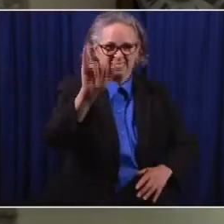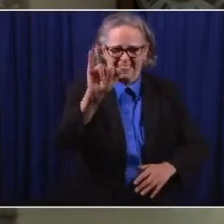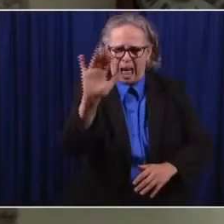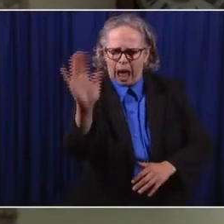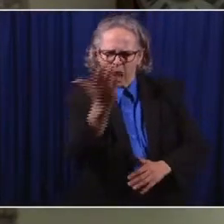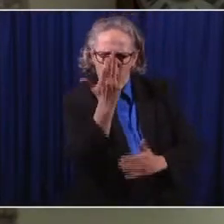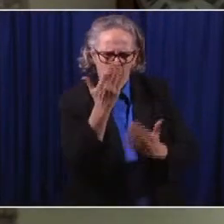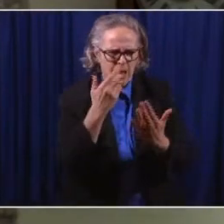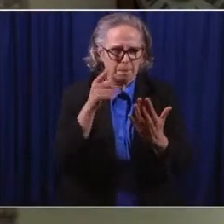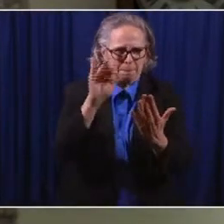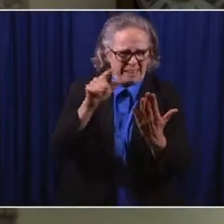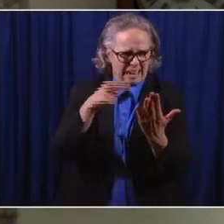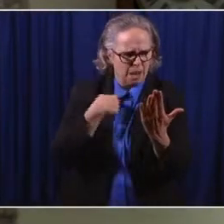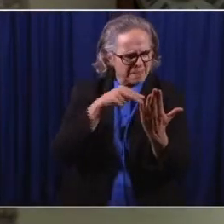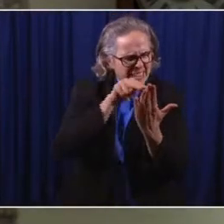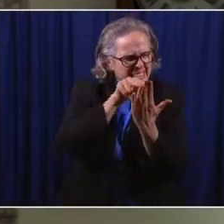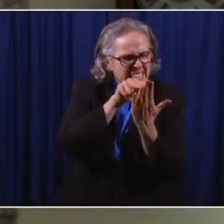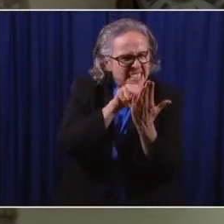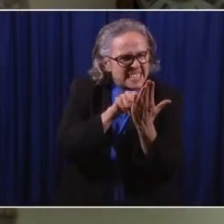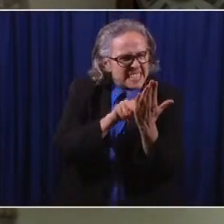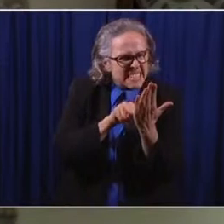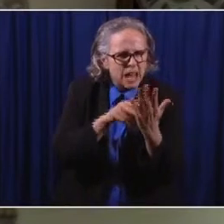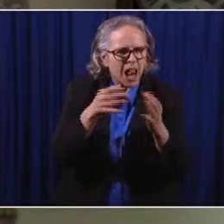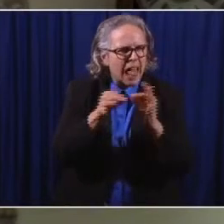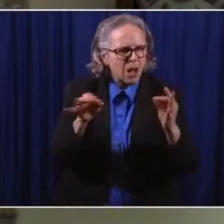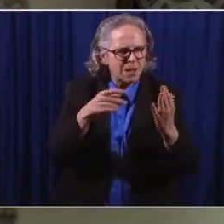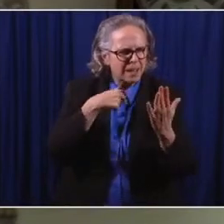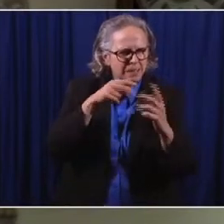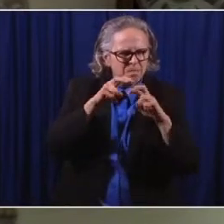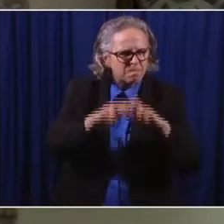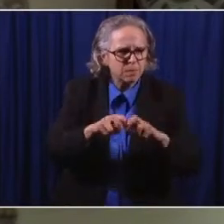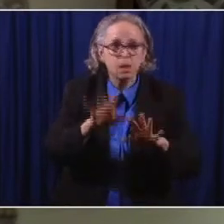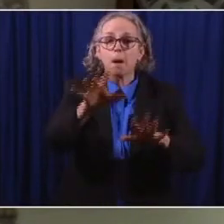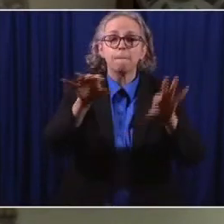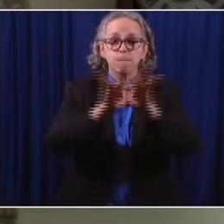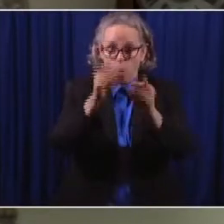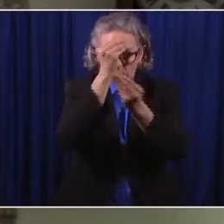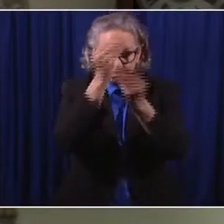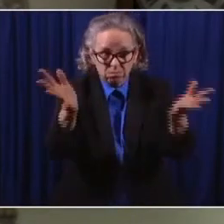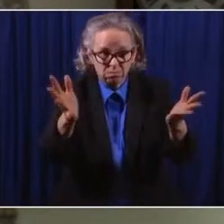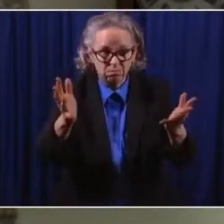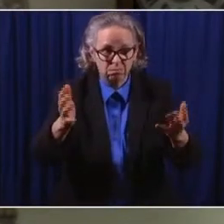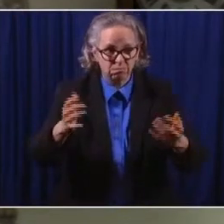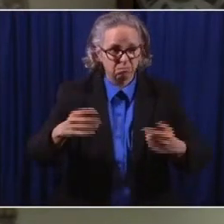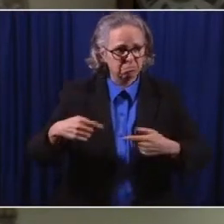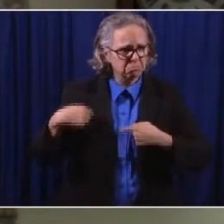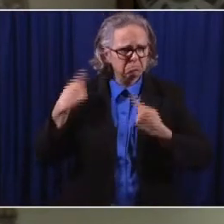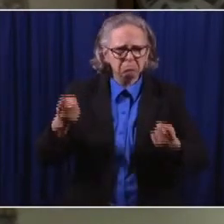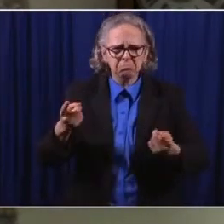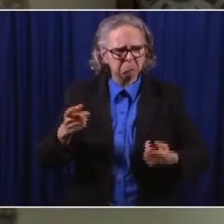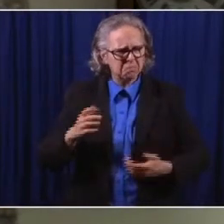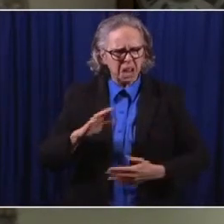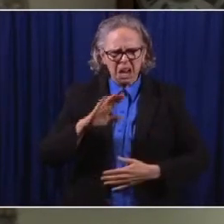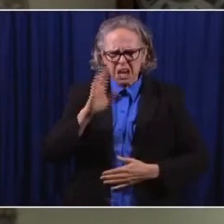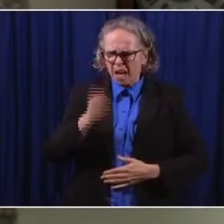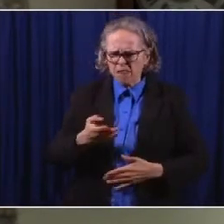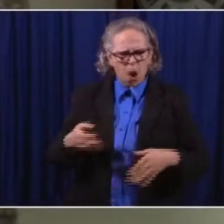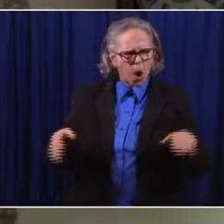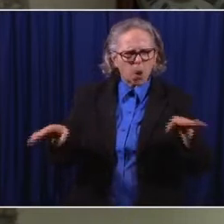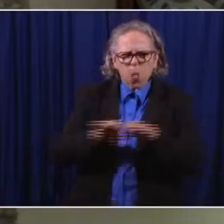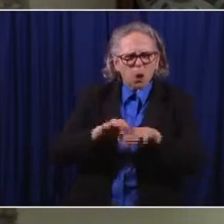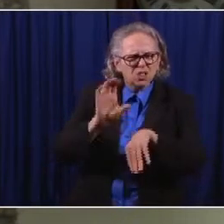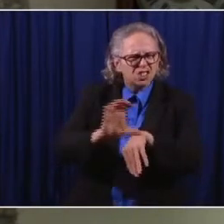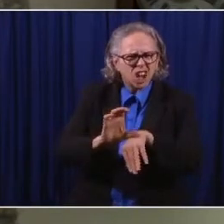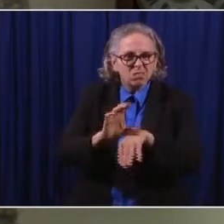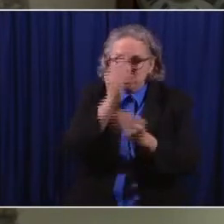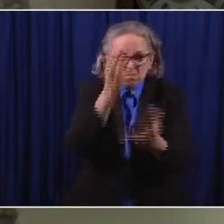one, we have never closed our churches. We have no intention of closing our churches. This is something that we